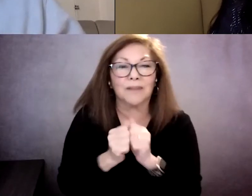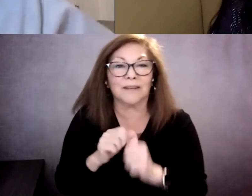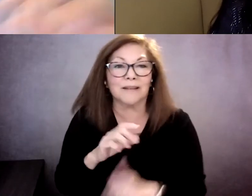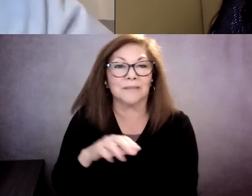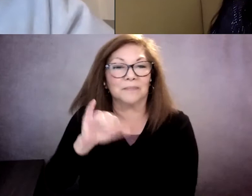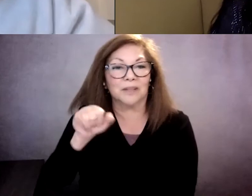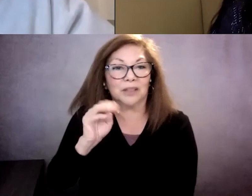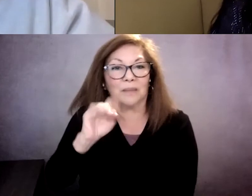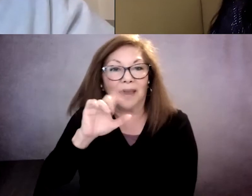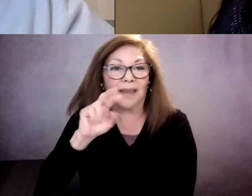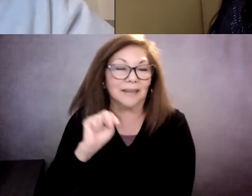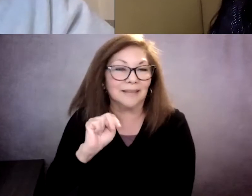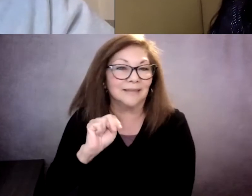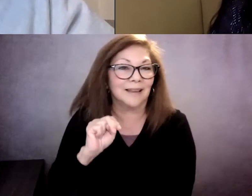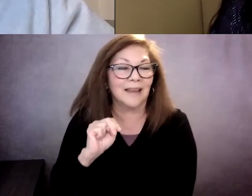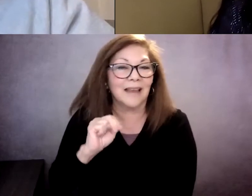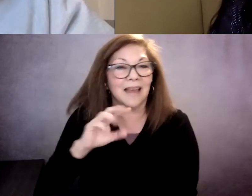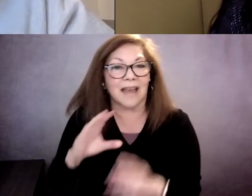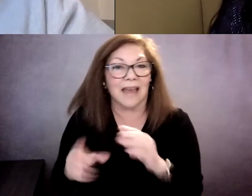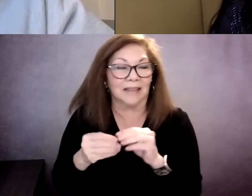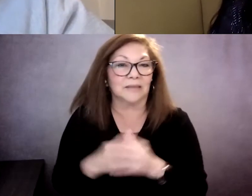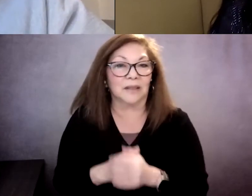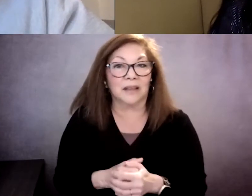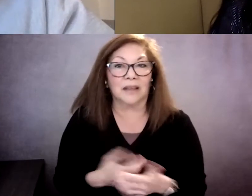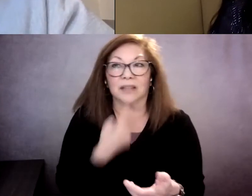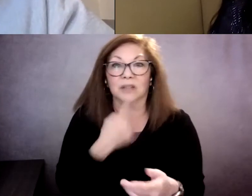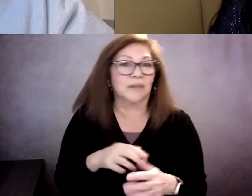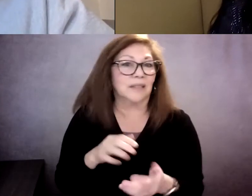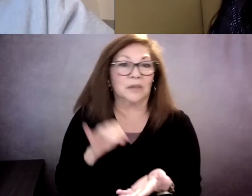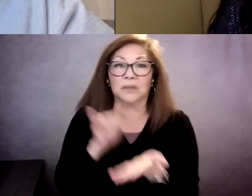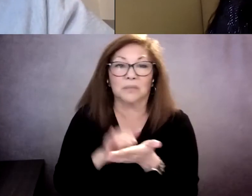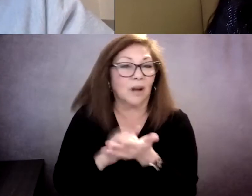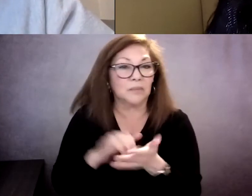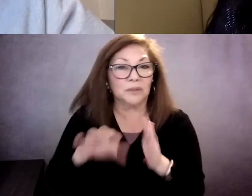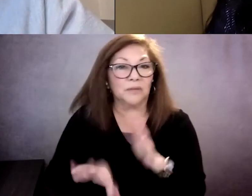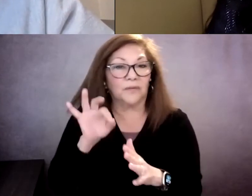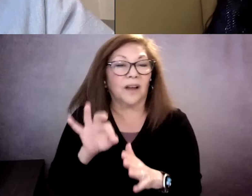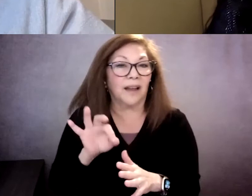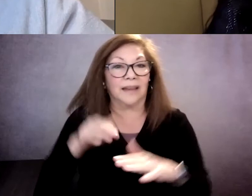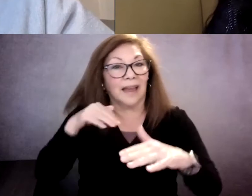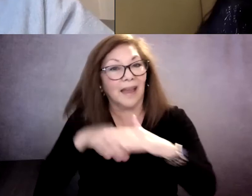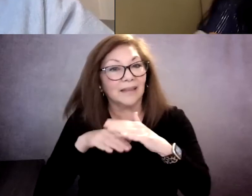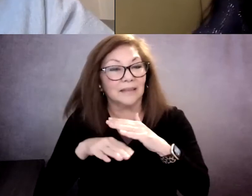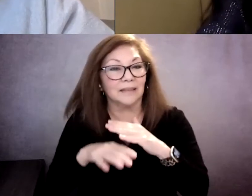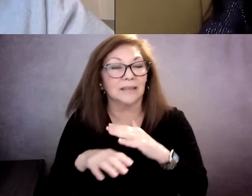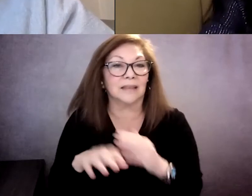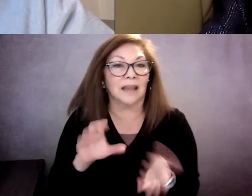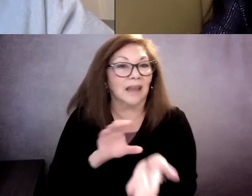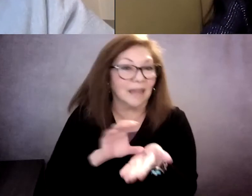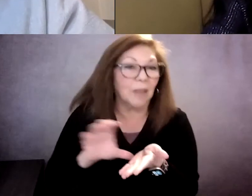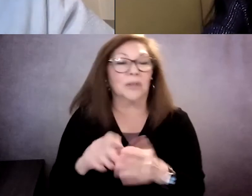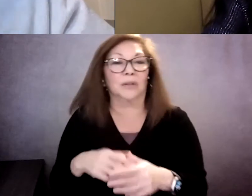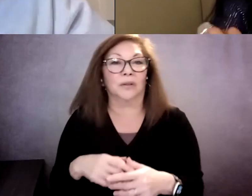is what she said once. Yet it was impossible for her to find and access capital and